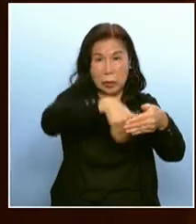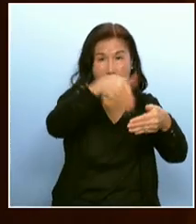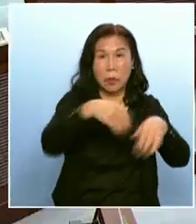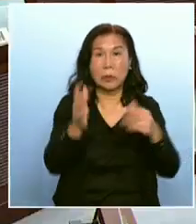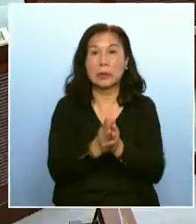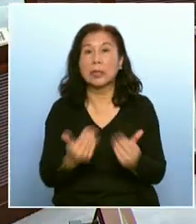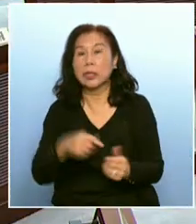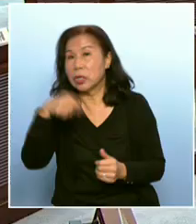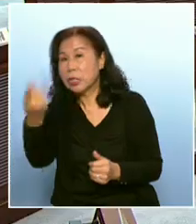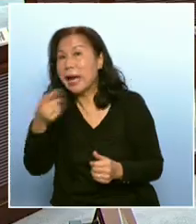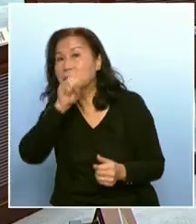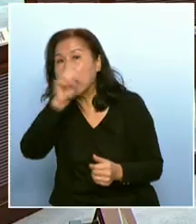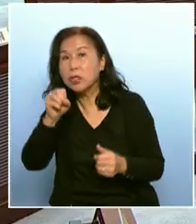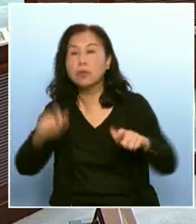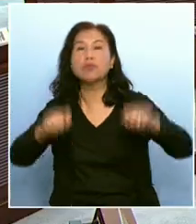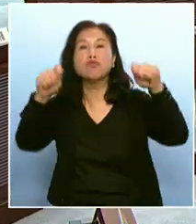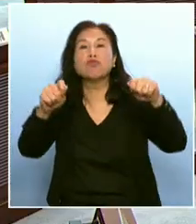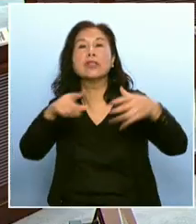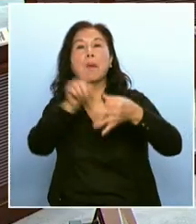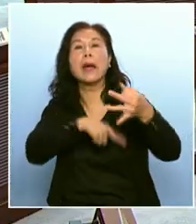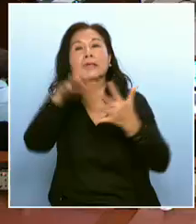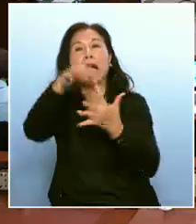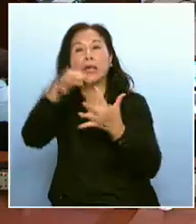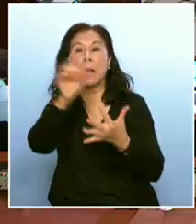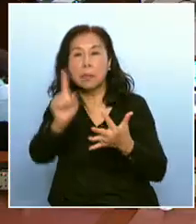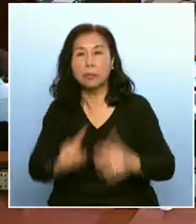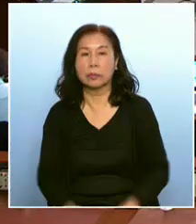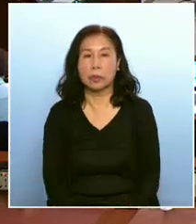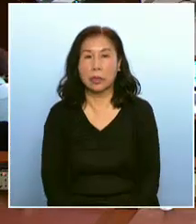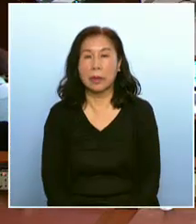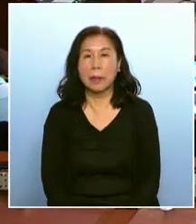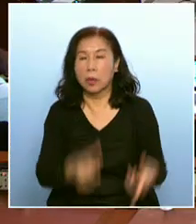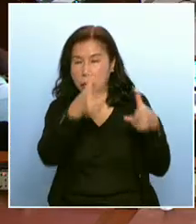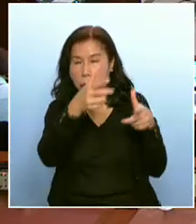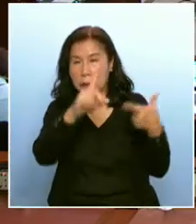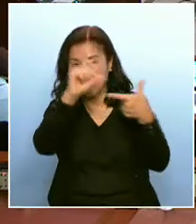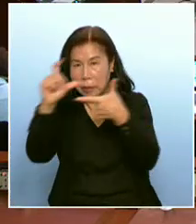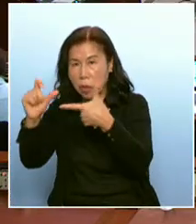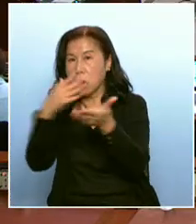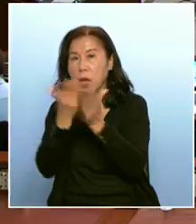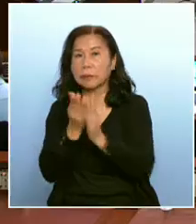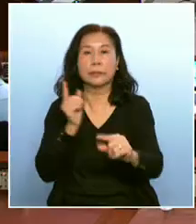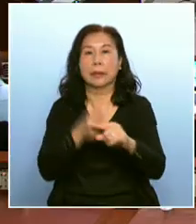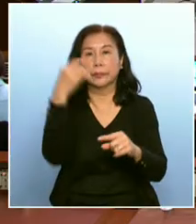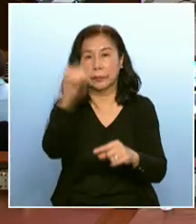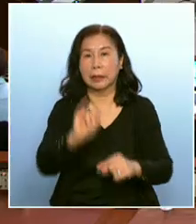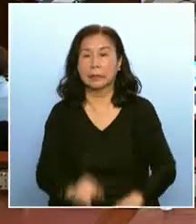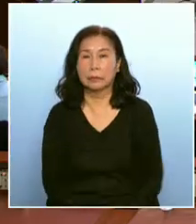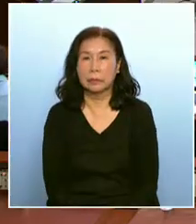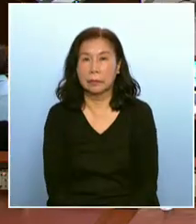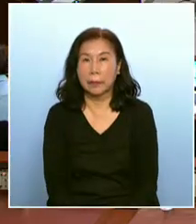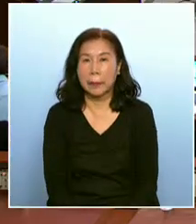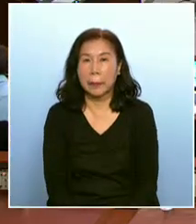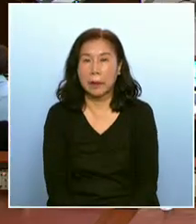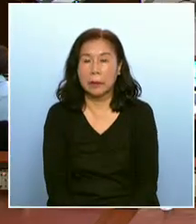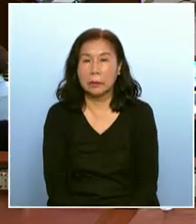yourself, do not leave your seat. This is an election conducted by secret ballot, so please make sure that you do not show your ballot